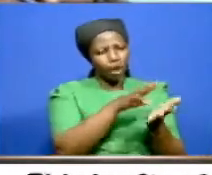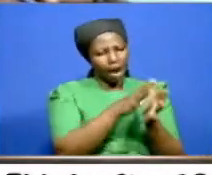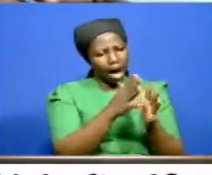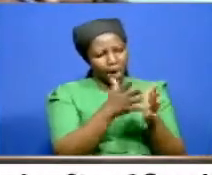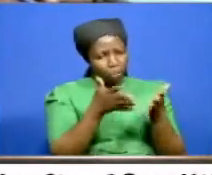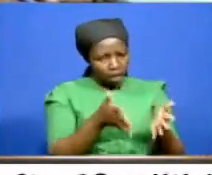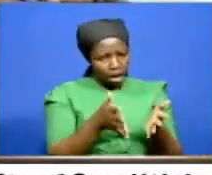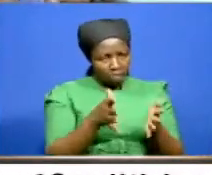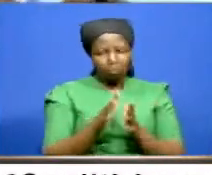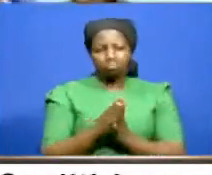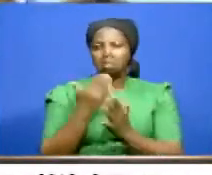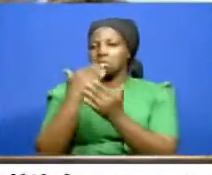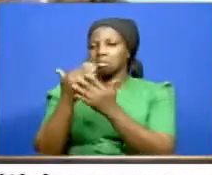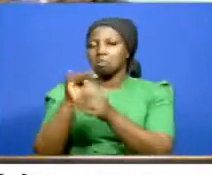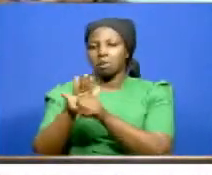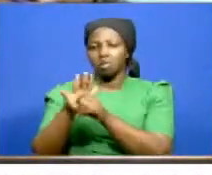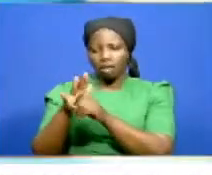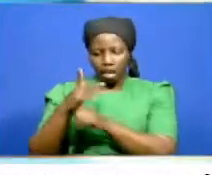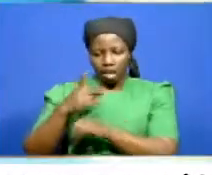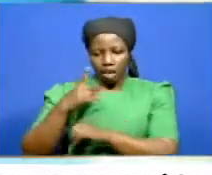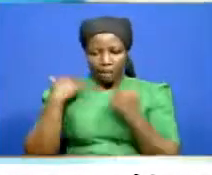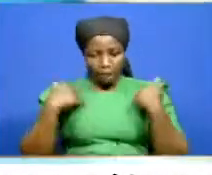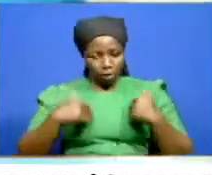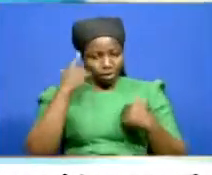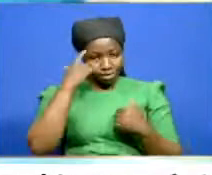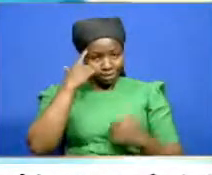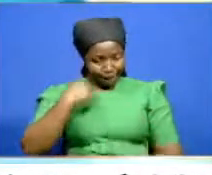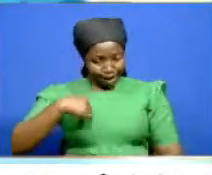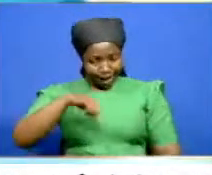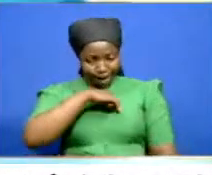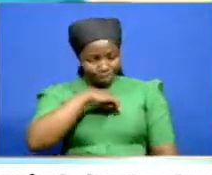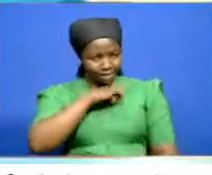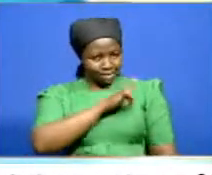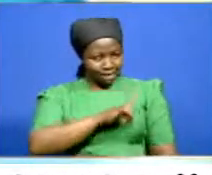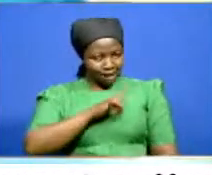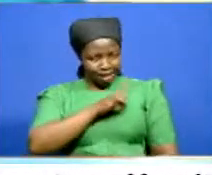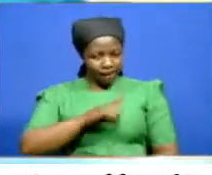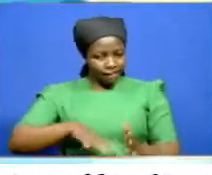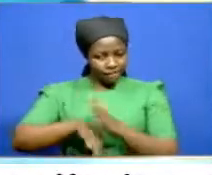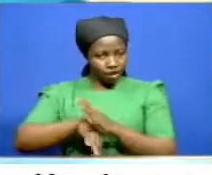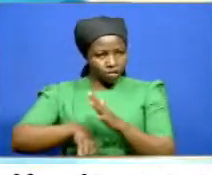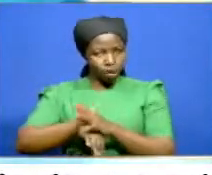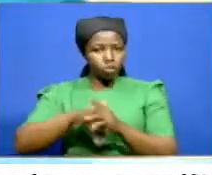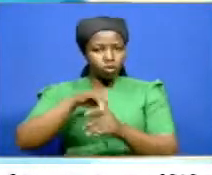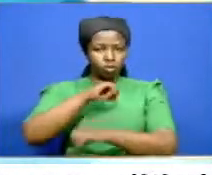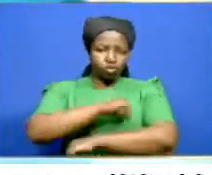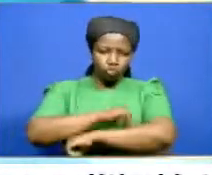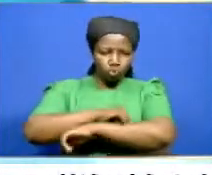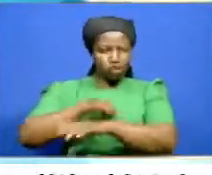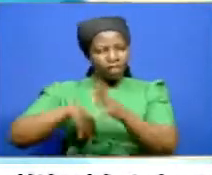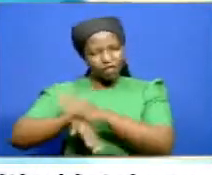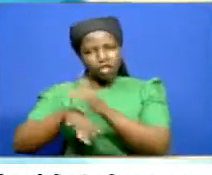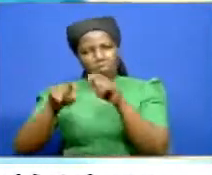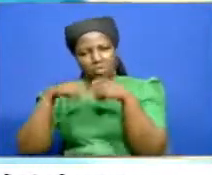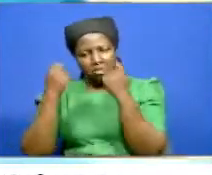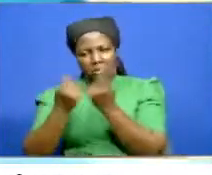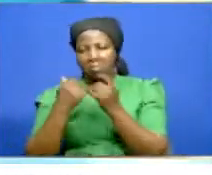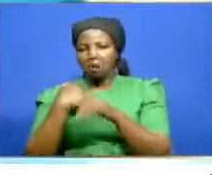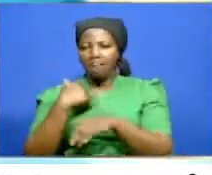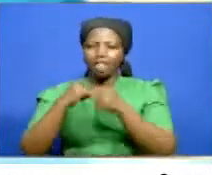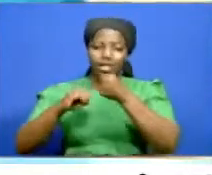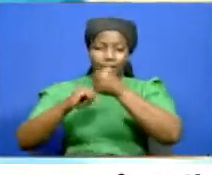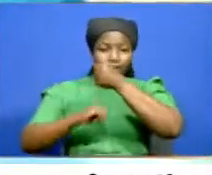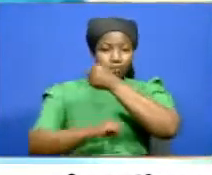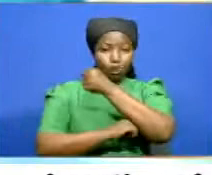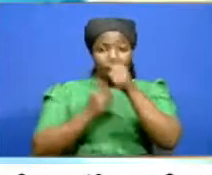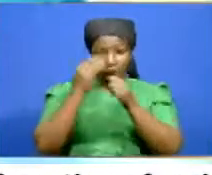To us, I think we are one of the lucky academies, or lucky, or maybe, let me say, football teams to even... we can afford to say that we have a shirt sponsor, because it's something that if you look